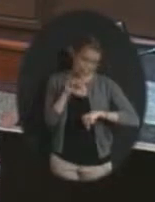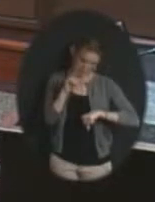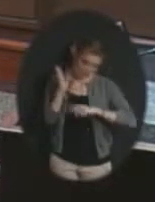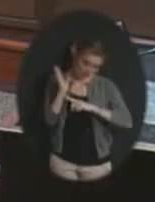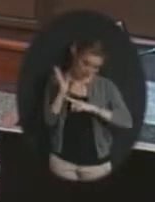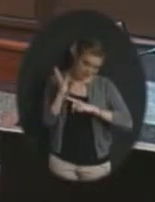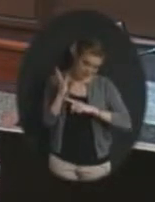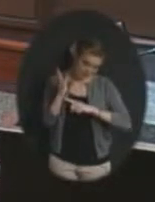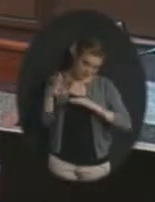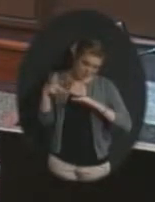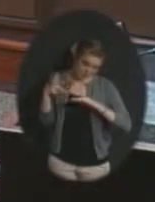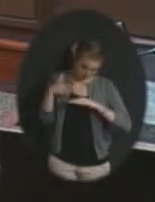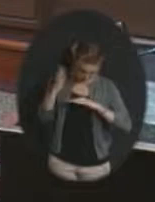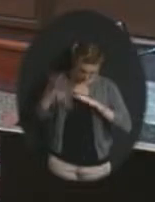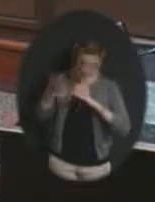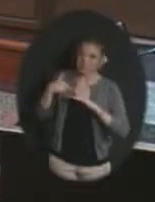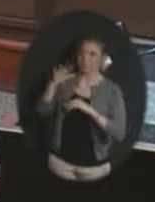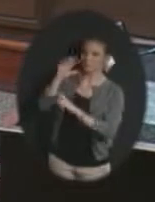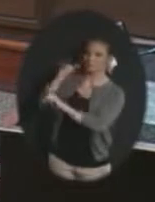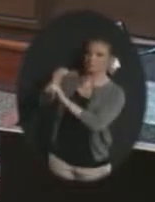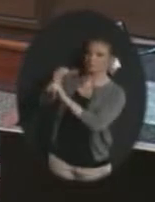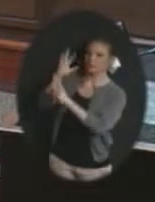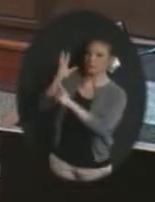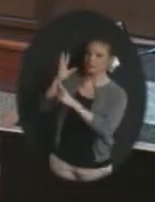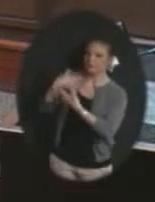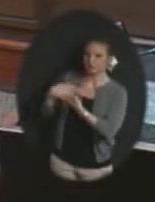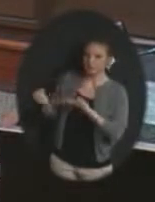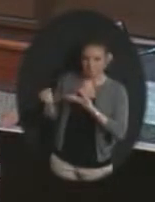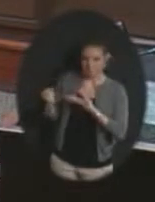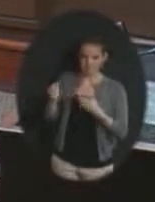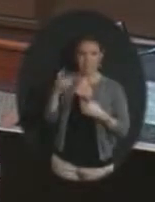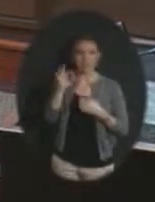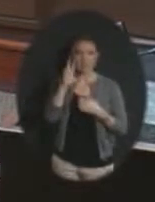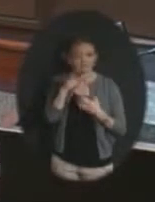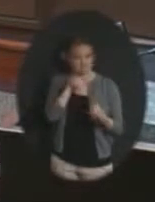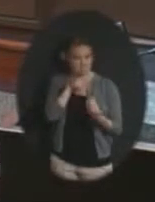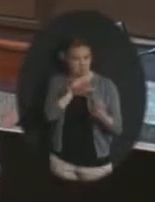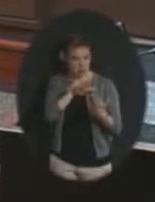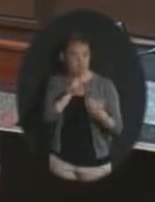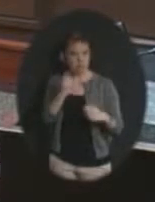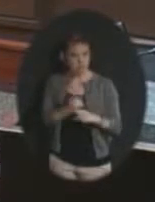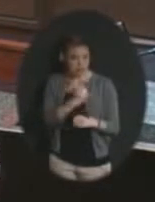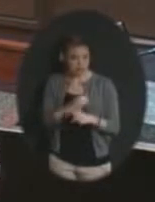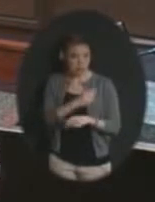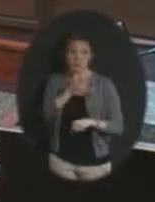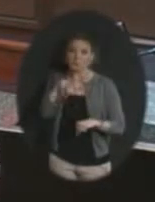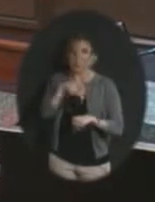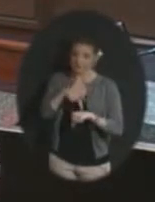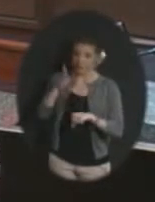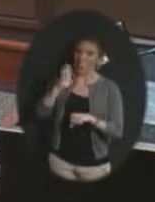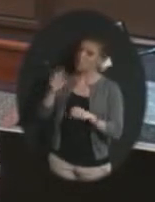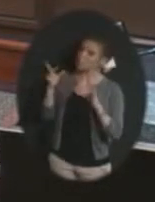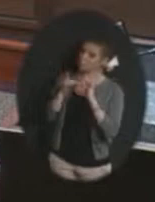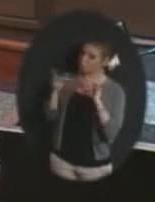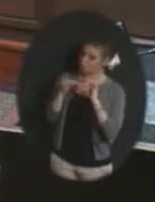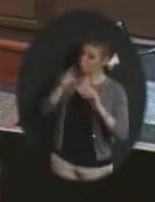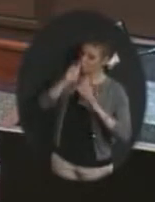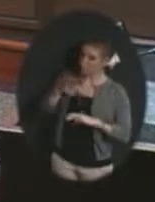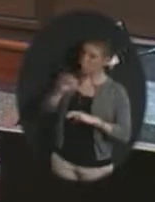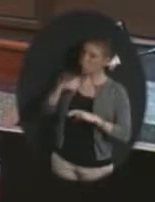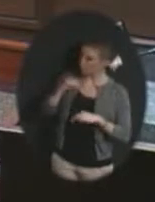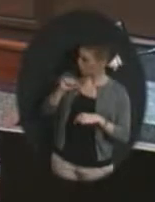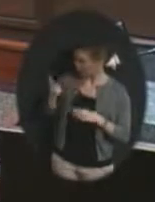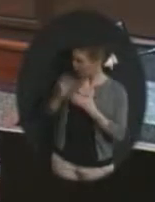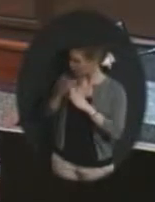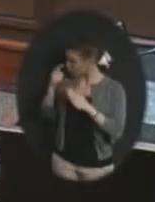please direct your comments to the entire Board if a response is appropriate the president will respond or refer to another individual in an effort